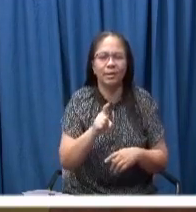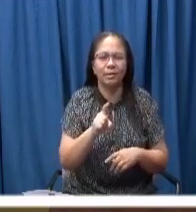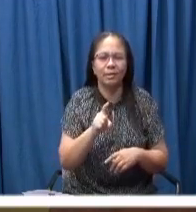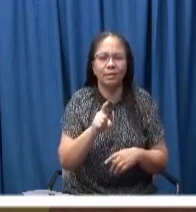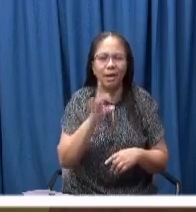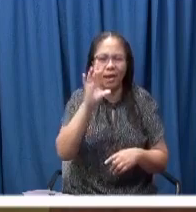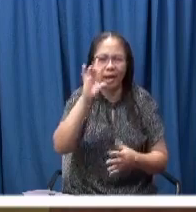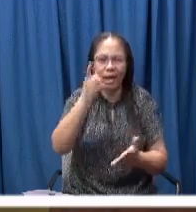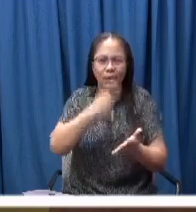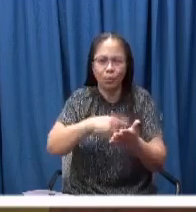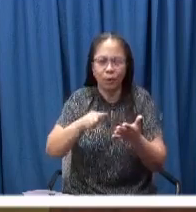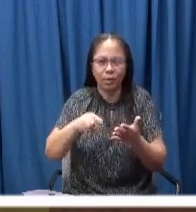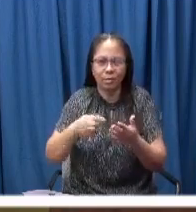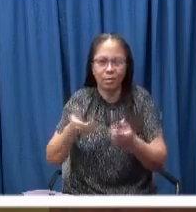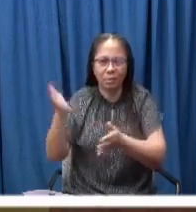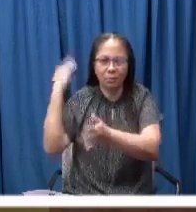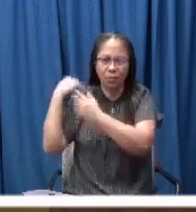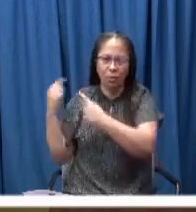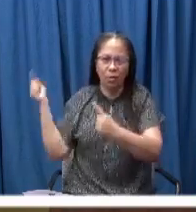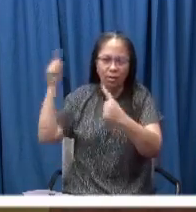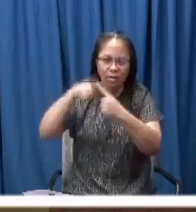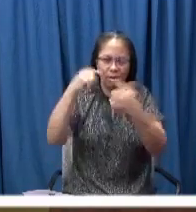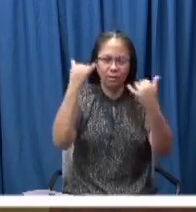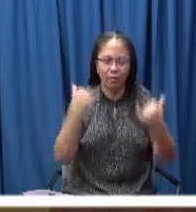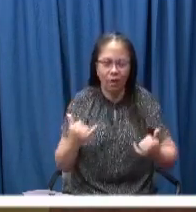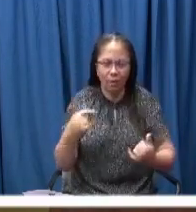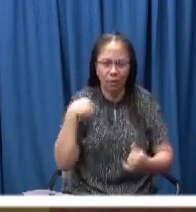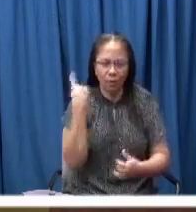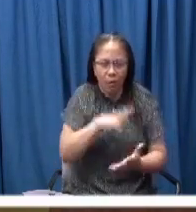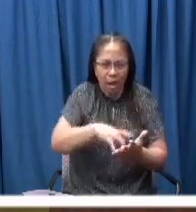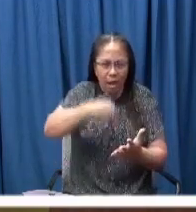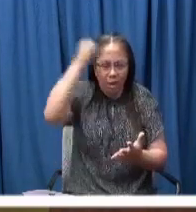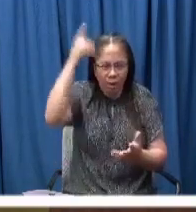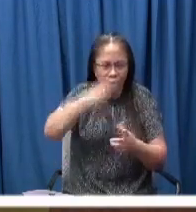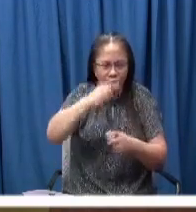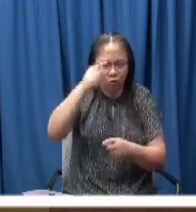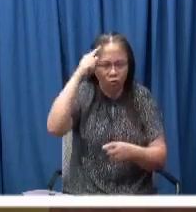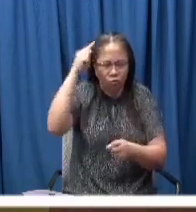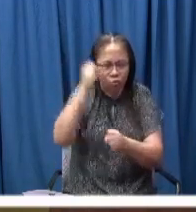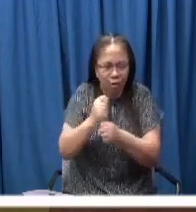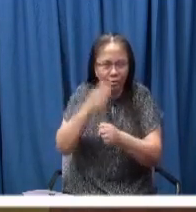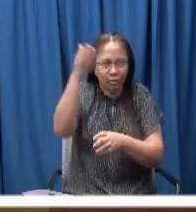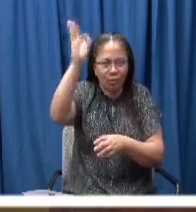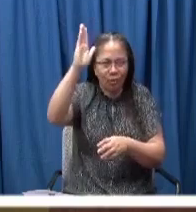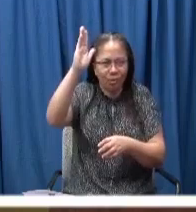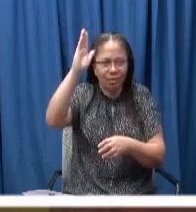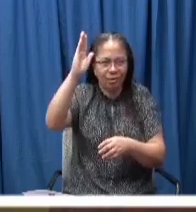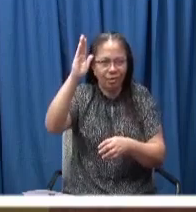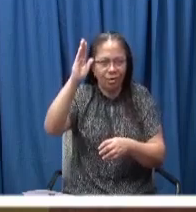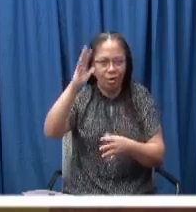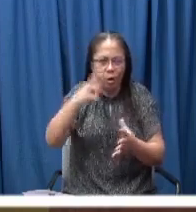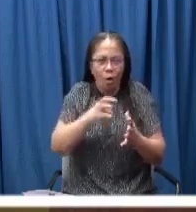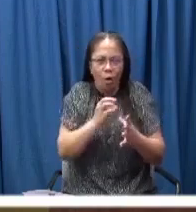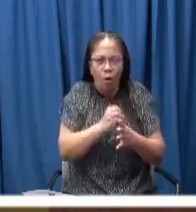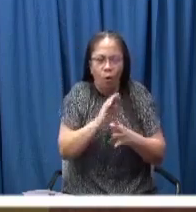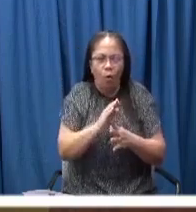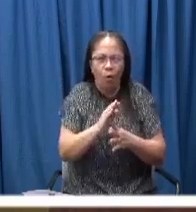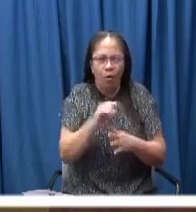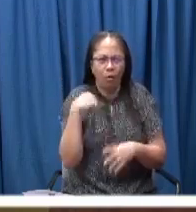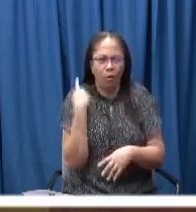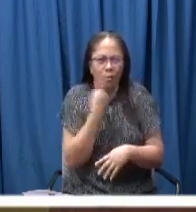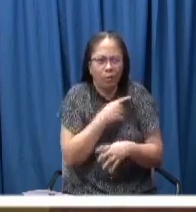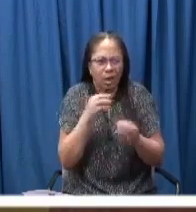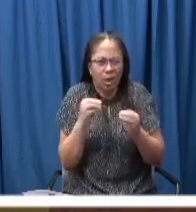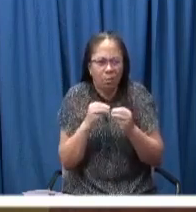Shepherd? Or in these 8 weeks, have we become more fearful? more anxious, more worried,